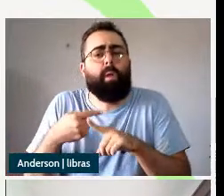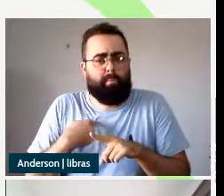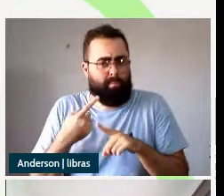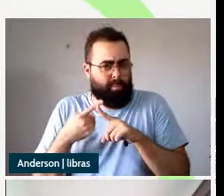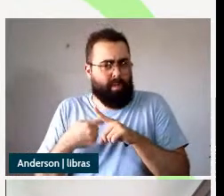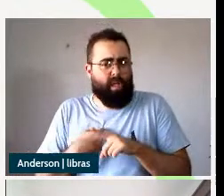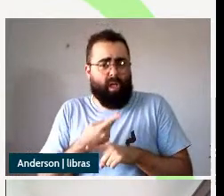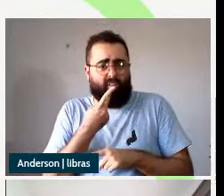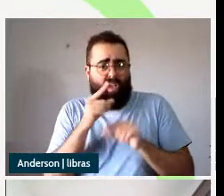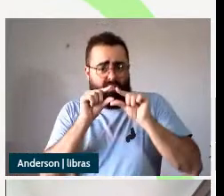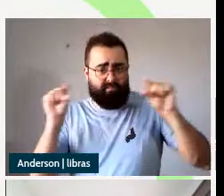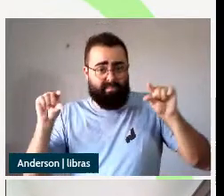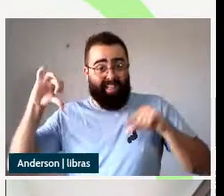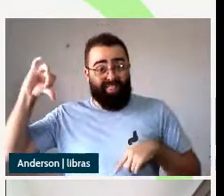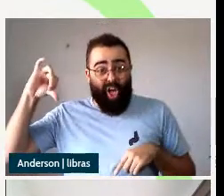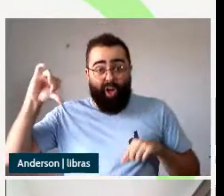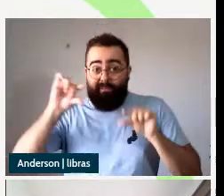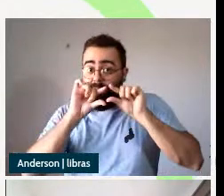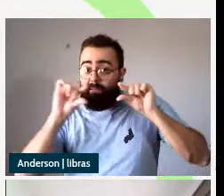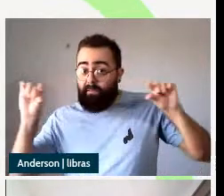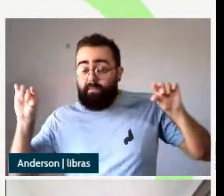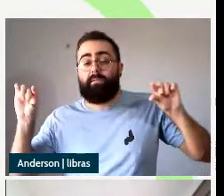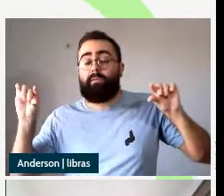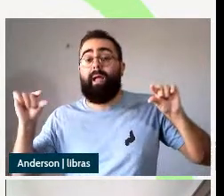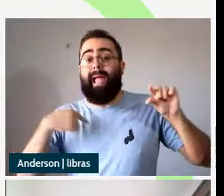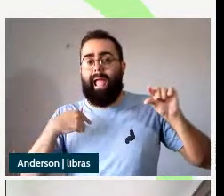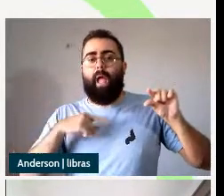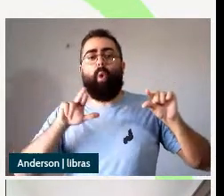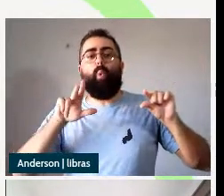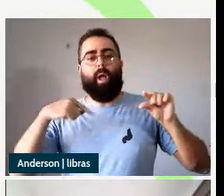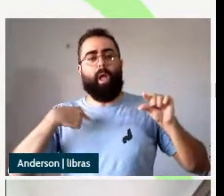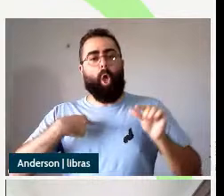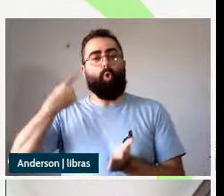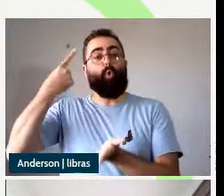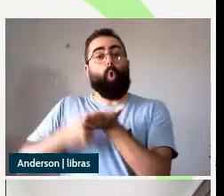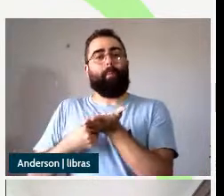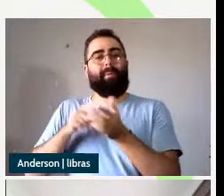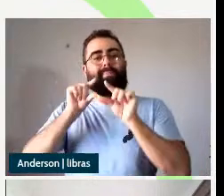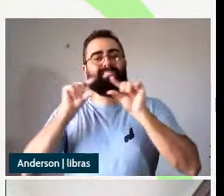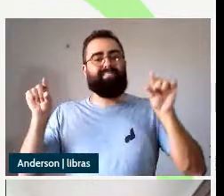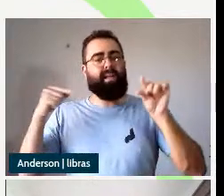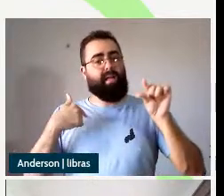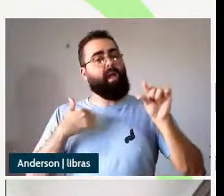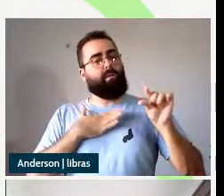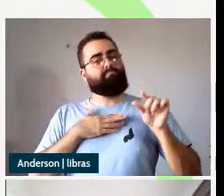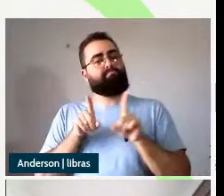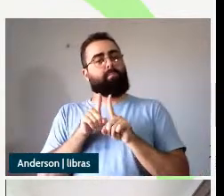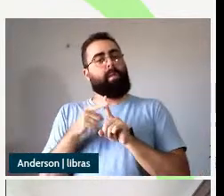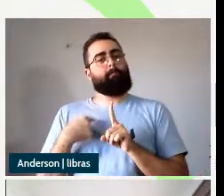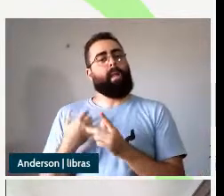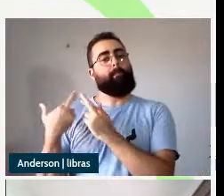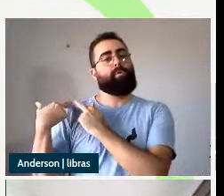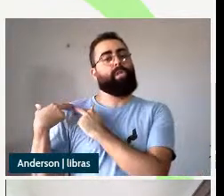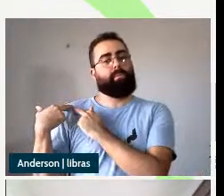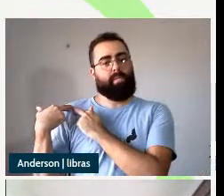as nigh, as nigh, I am committed to the truth of the assertive proposition. So I am